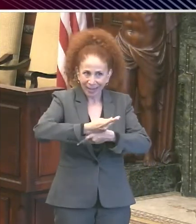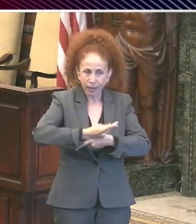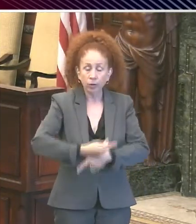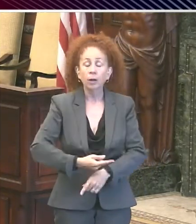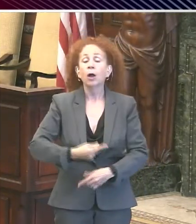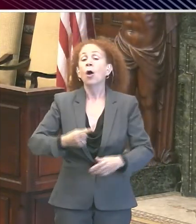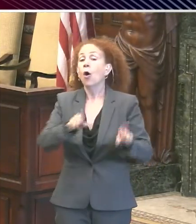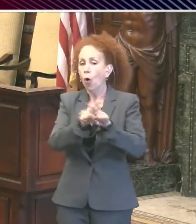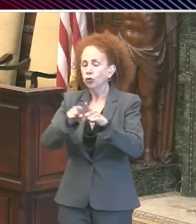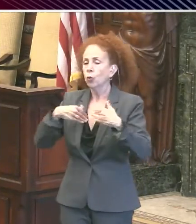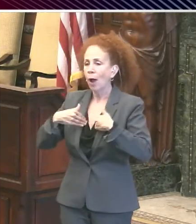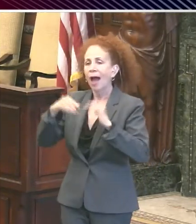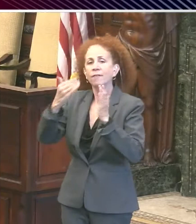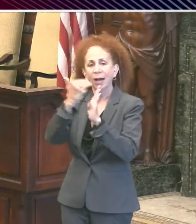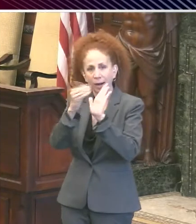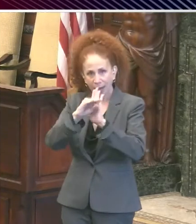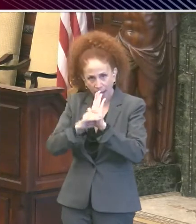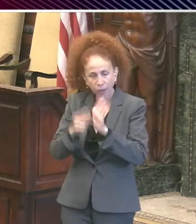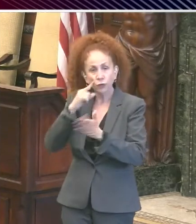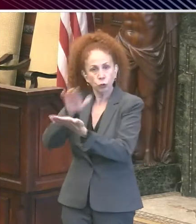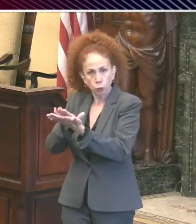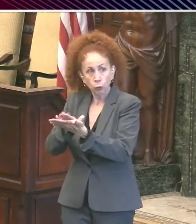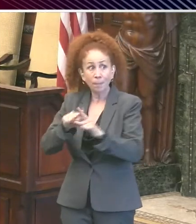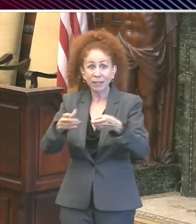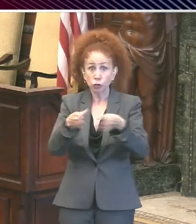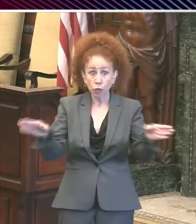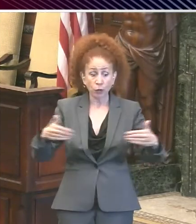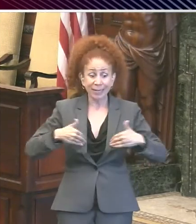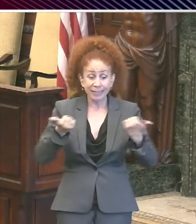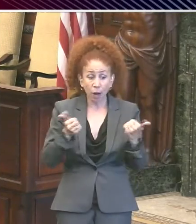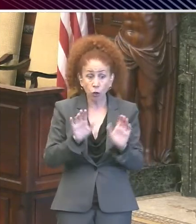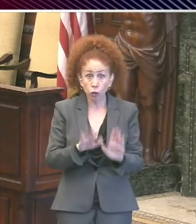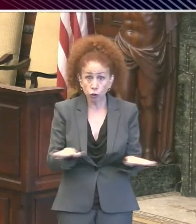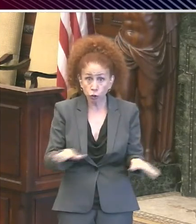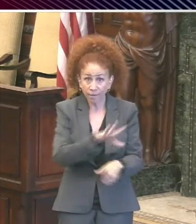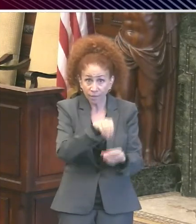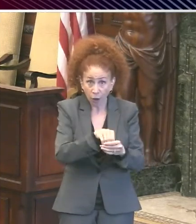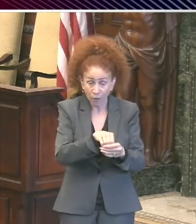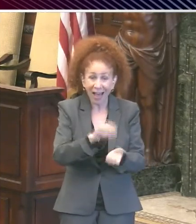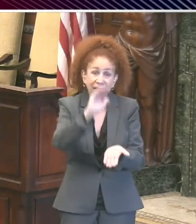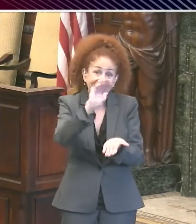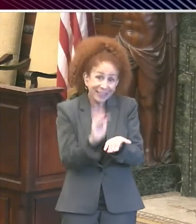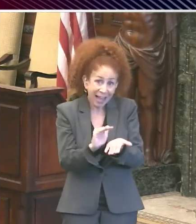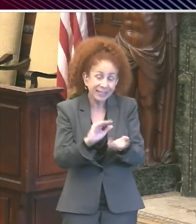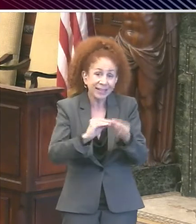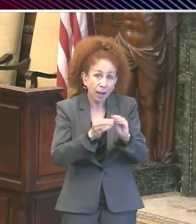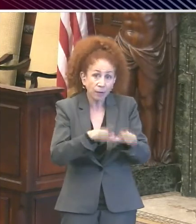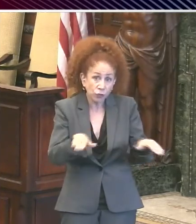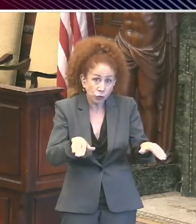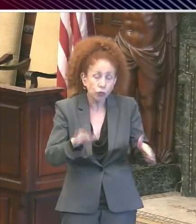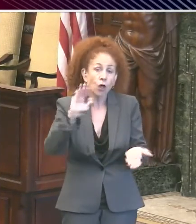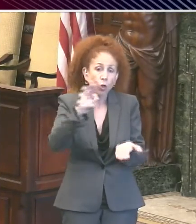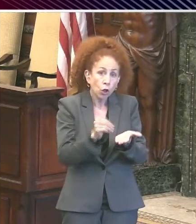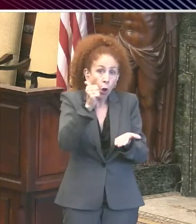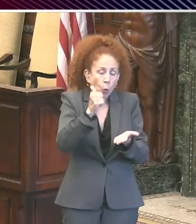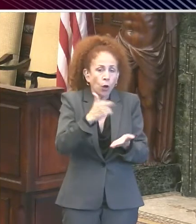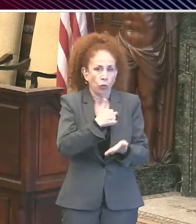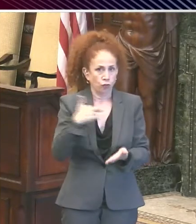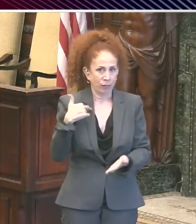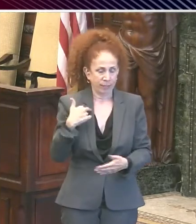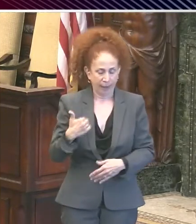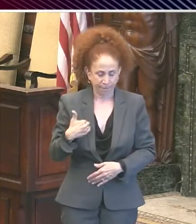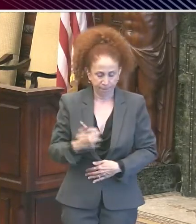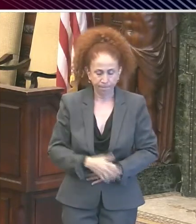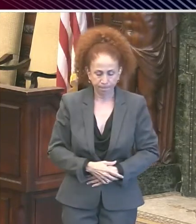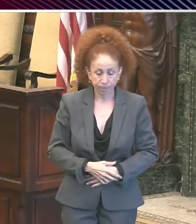for schools. I can say that in general, the younger the children involved and the fewer the children involved, the lower the risk is going to be.